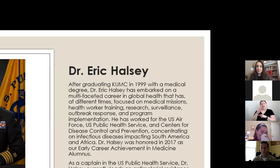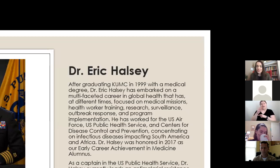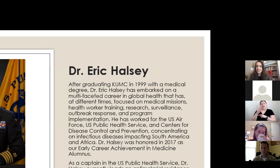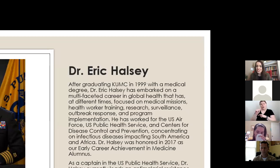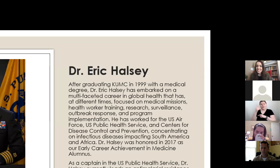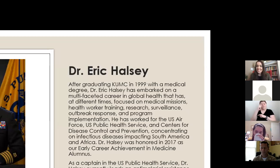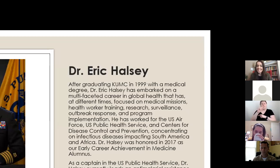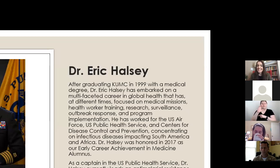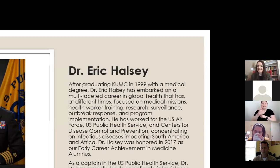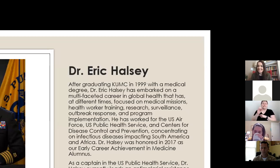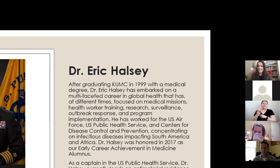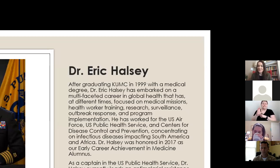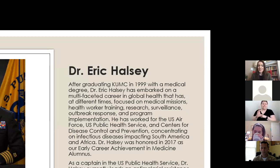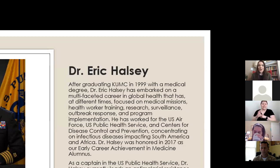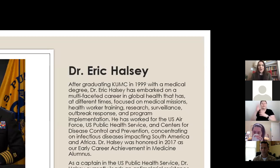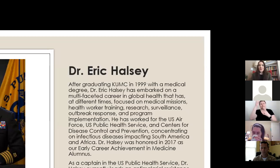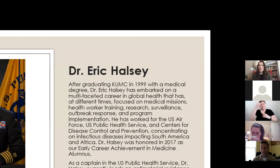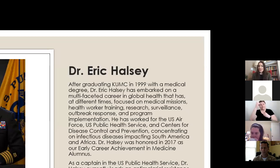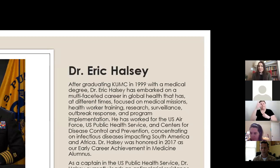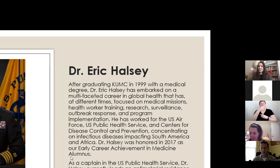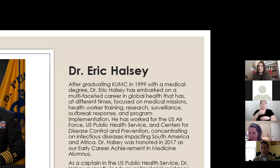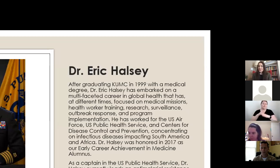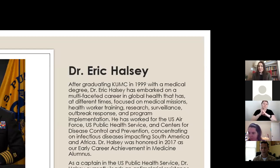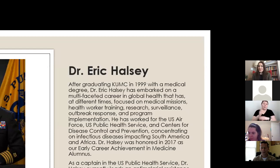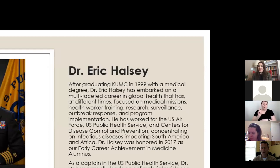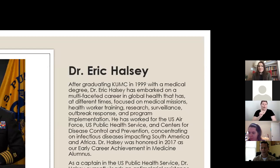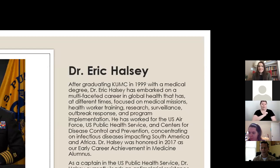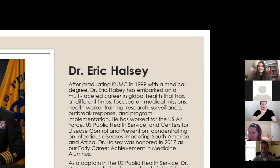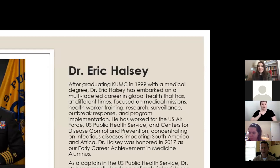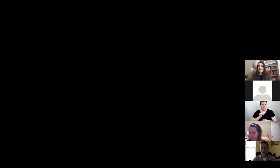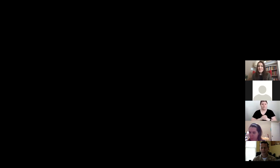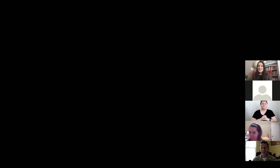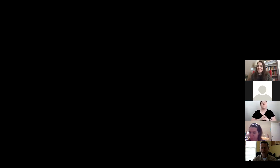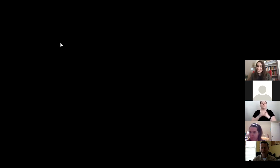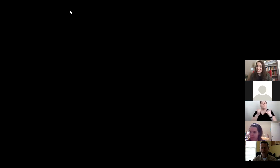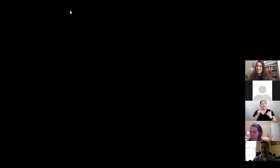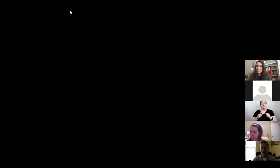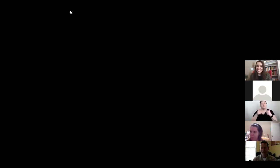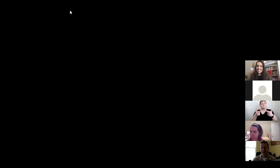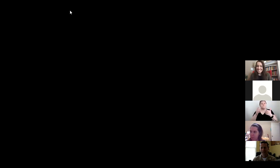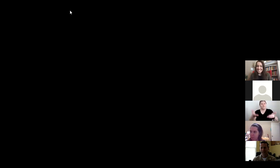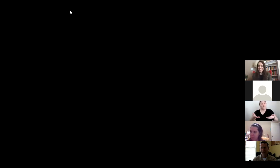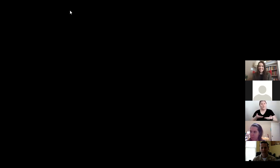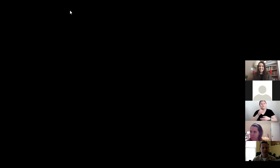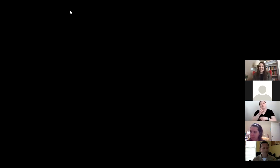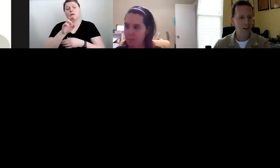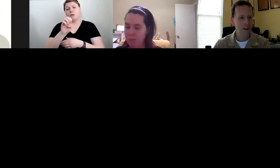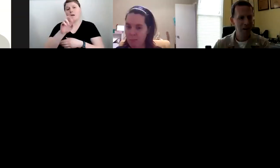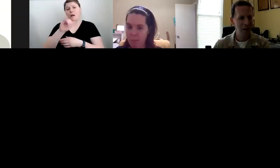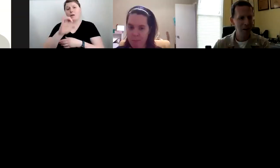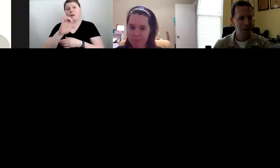and Prevention in Atlanta. Without further ado, please welcome Dr. Eric Halsey.